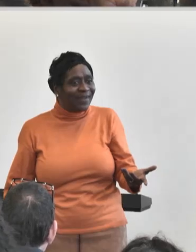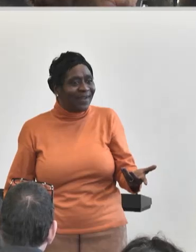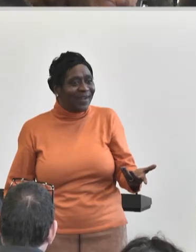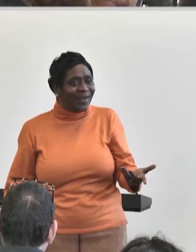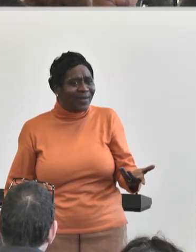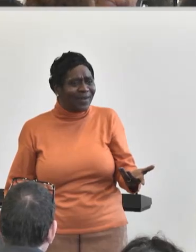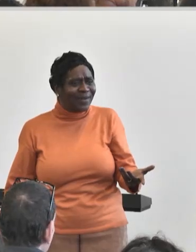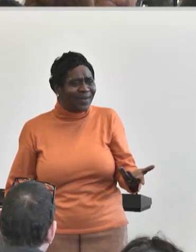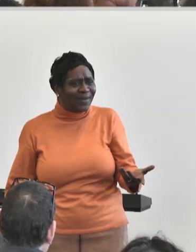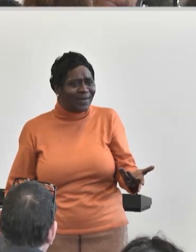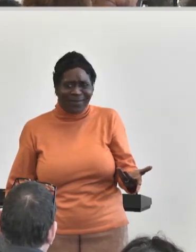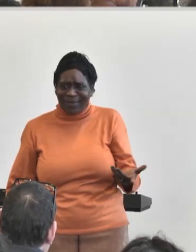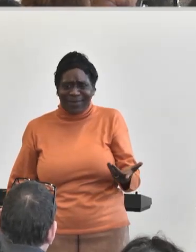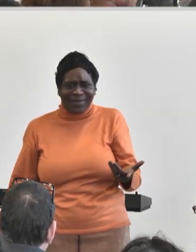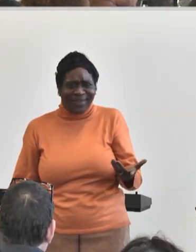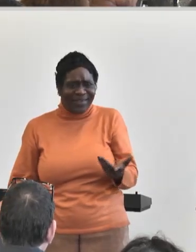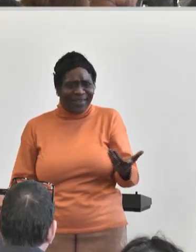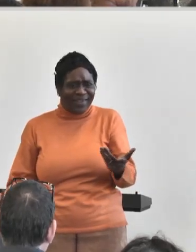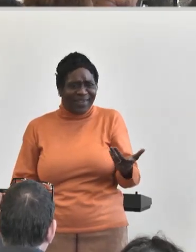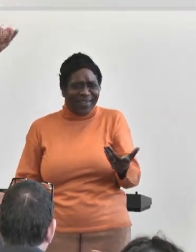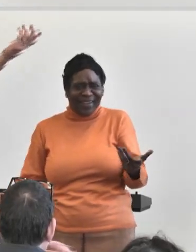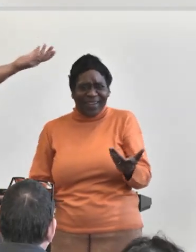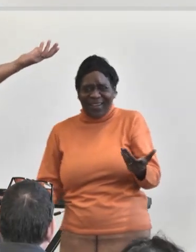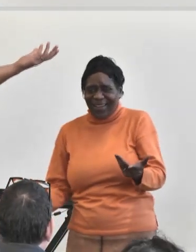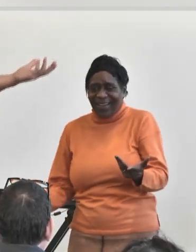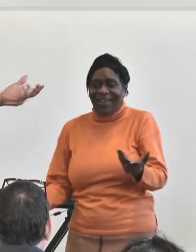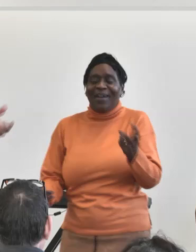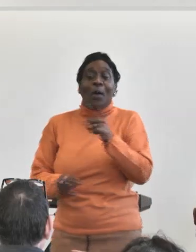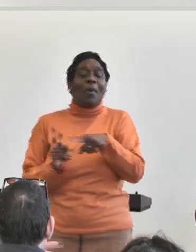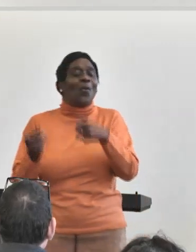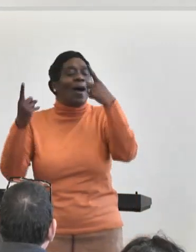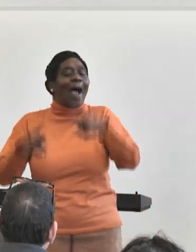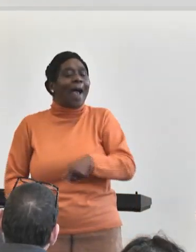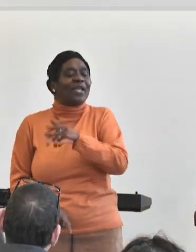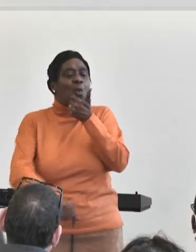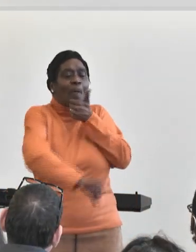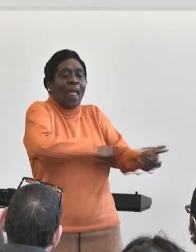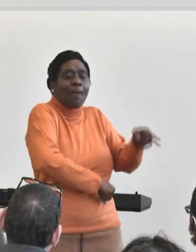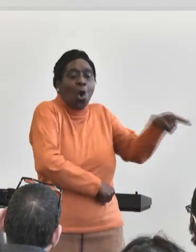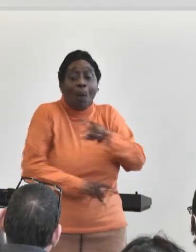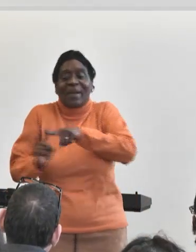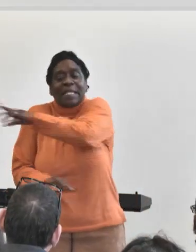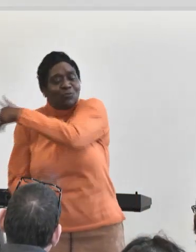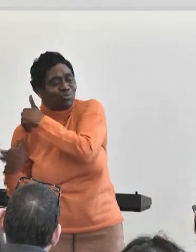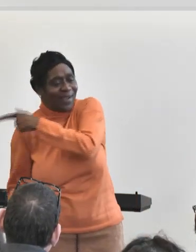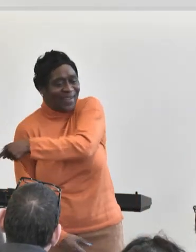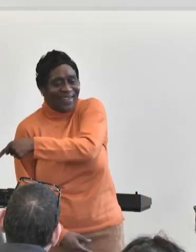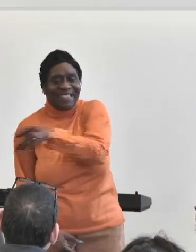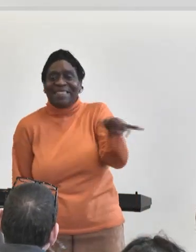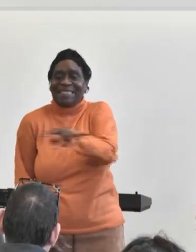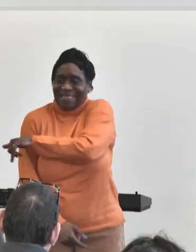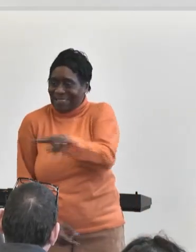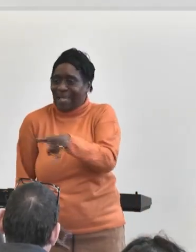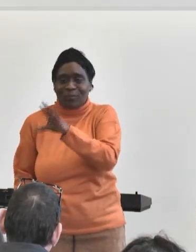sabía la respuesta a esa pregunta. But he was just trying to get the heat off of himself. Pero estaba tratando de quitarse la culpa. That's exactly